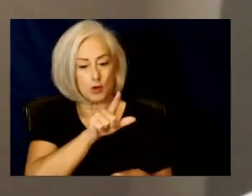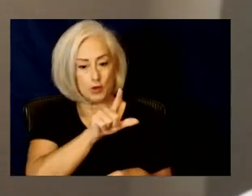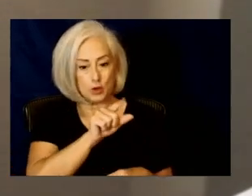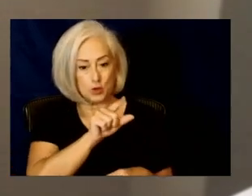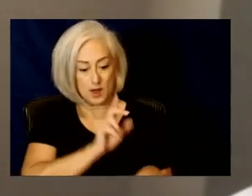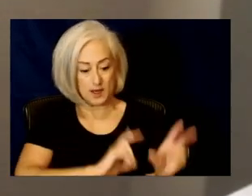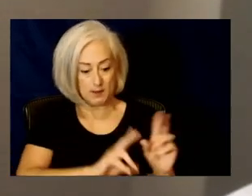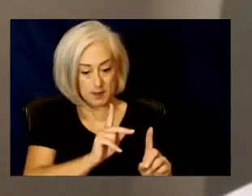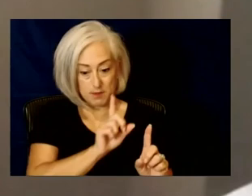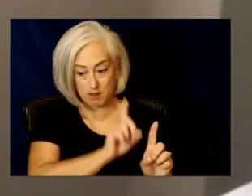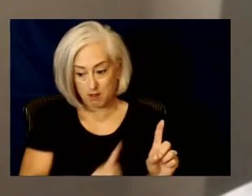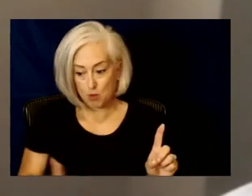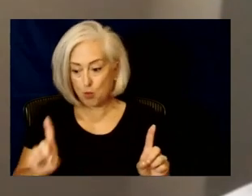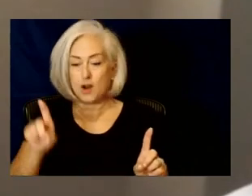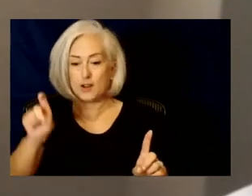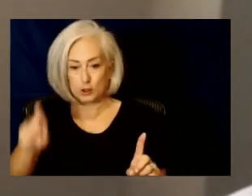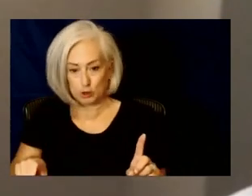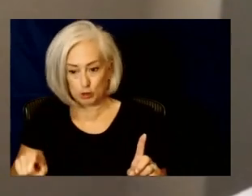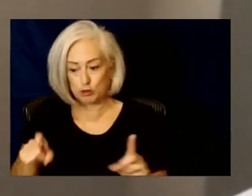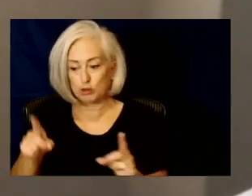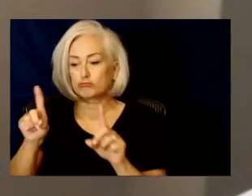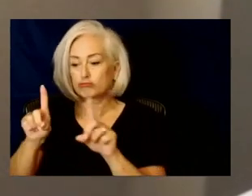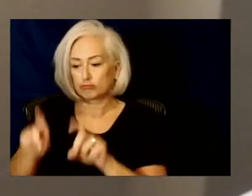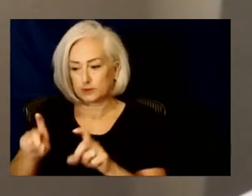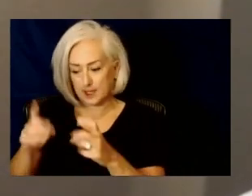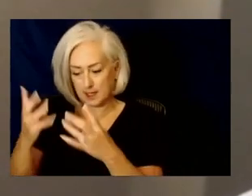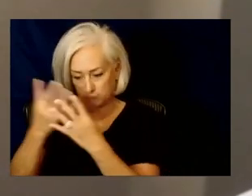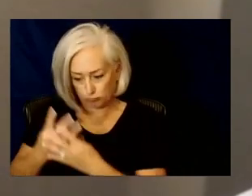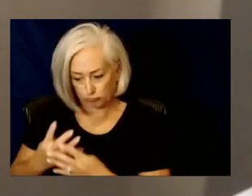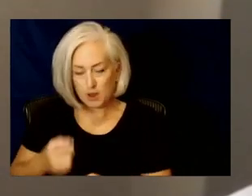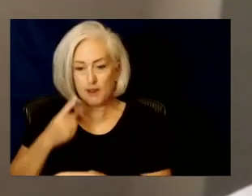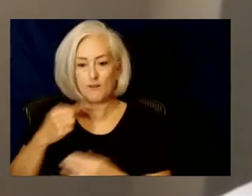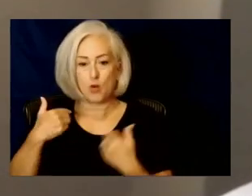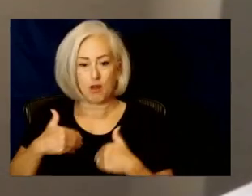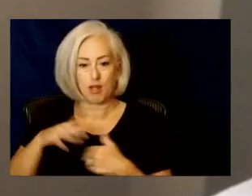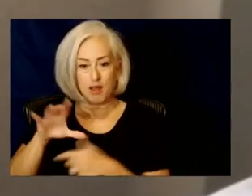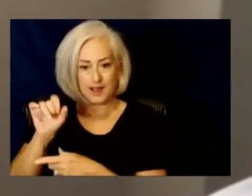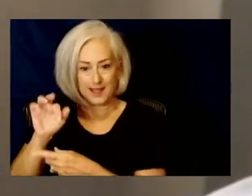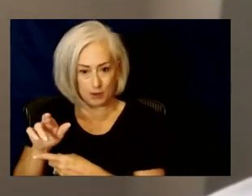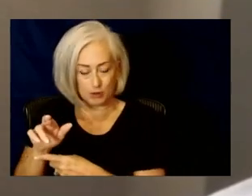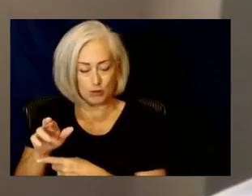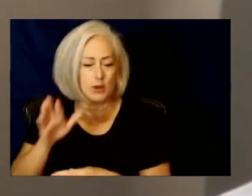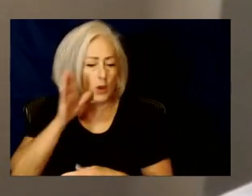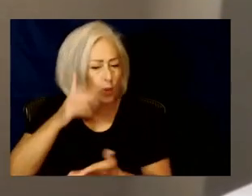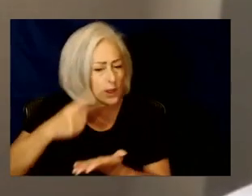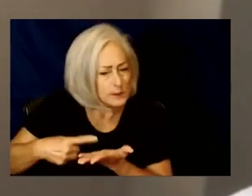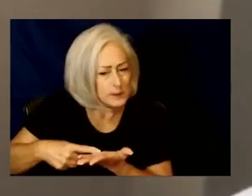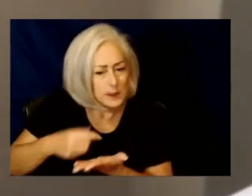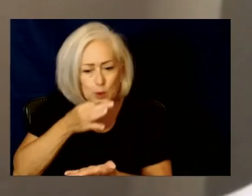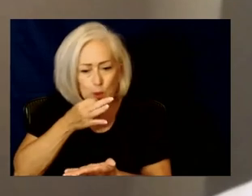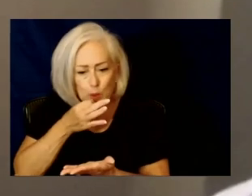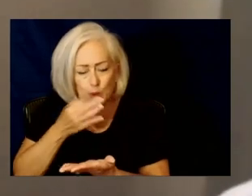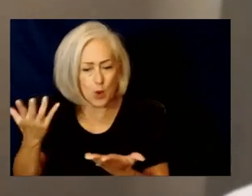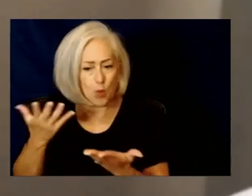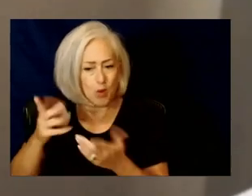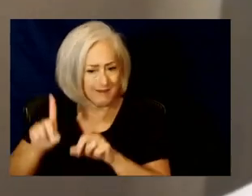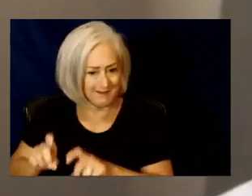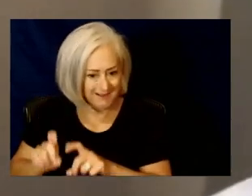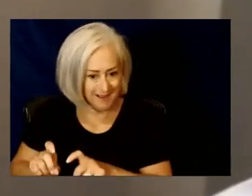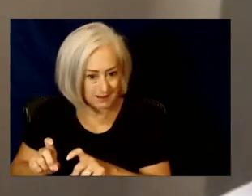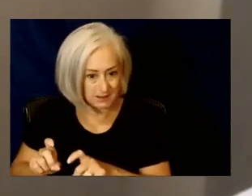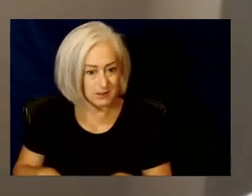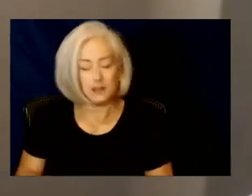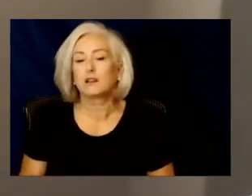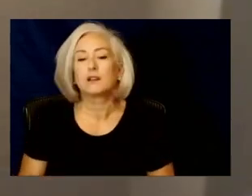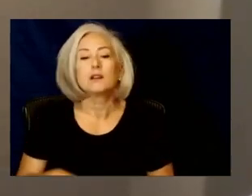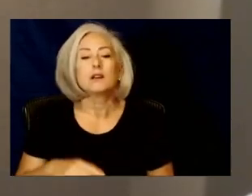for lung cancer with the screening technique we're going to talk about here shortly in order to save a life. And that's if you screen for at